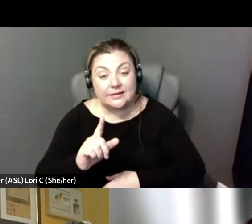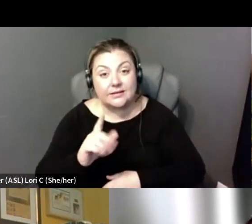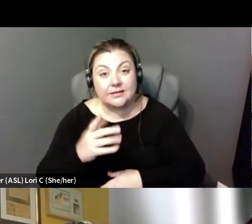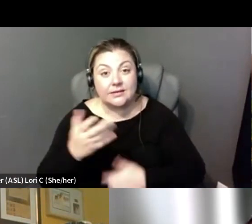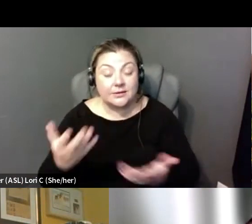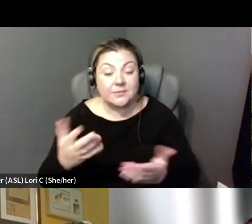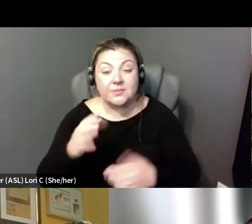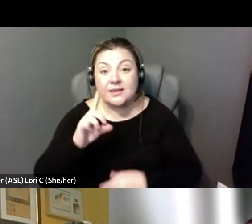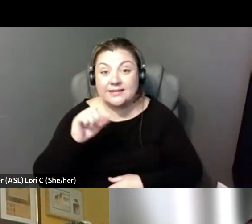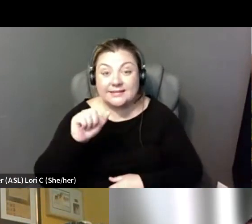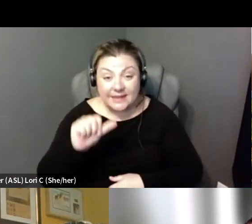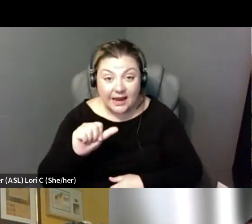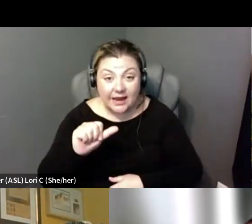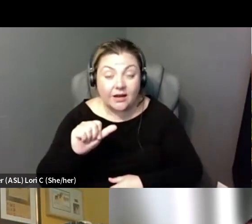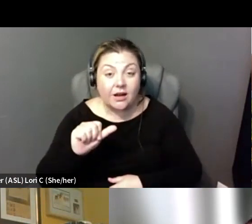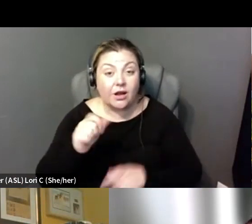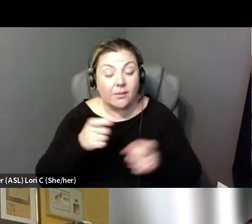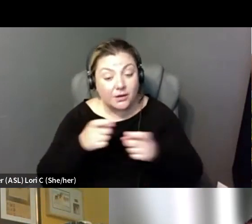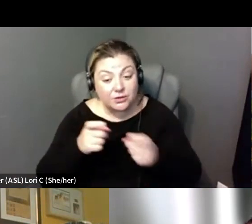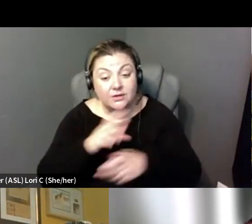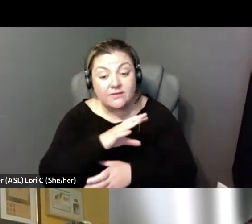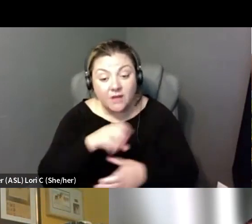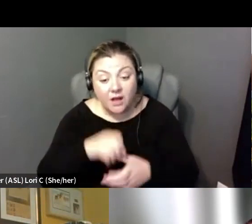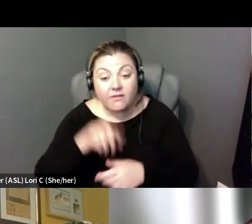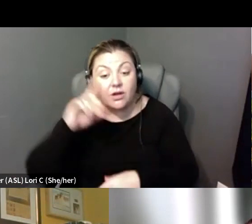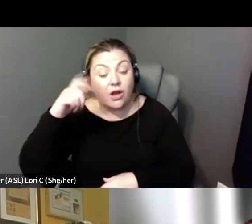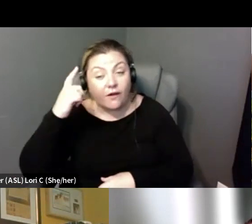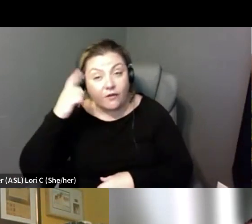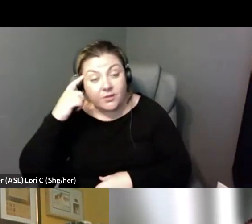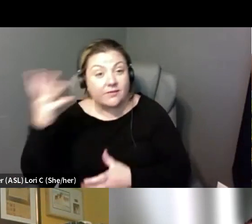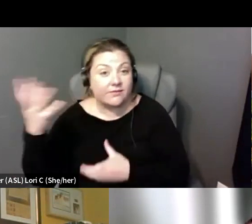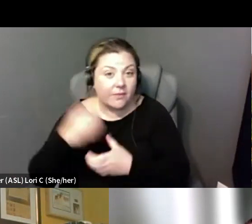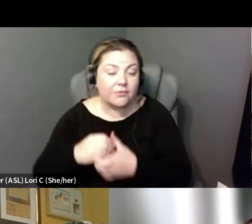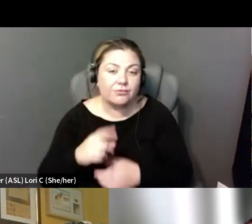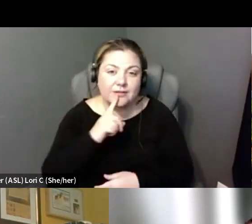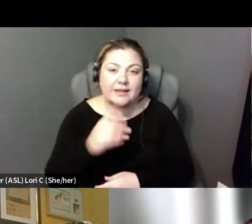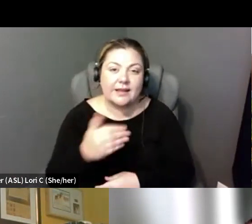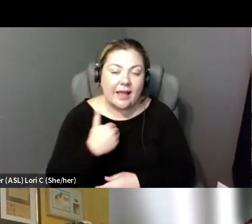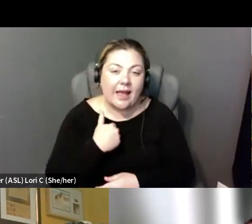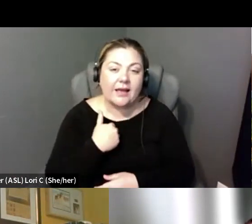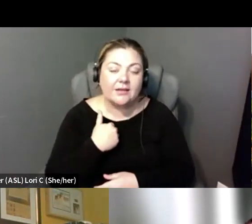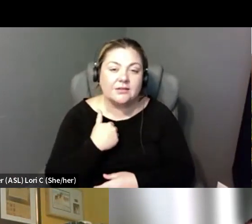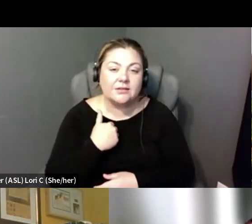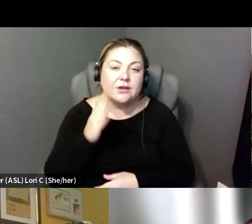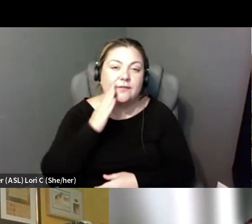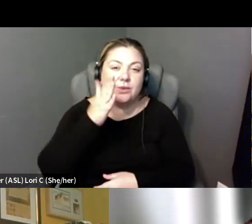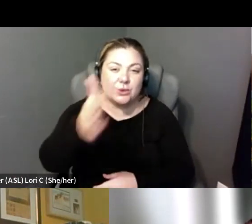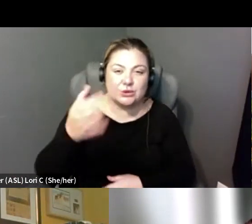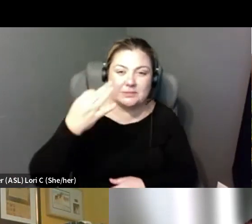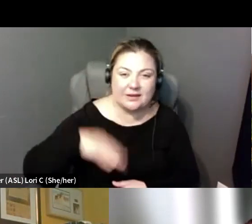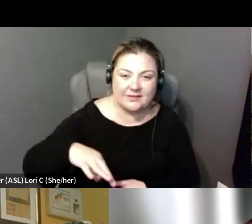your projects reaps a long-term reward. So finally, I think this question is for